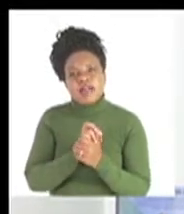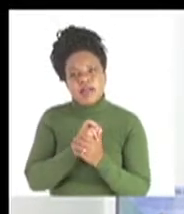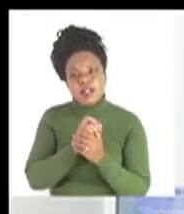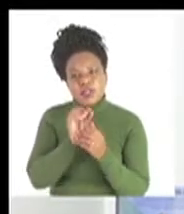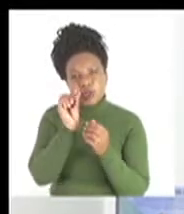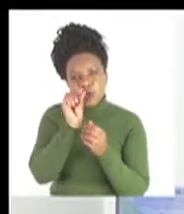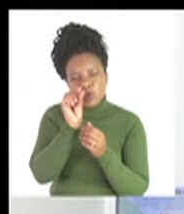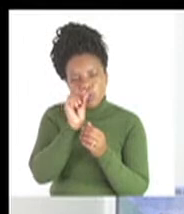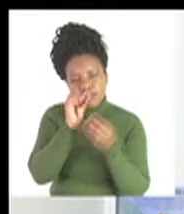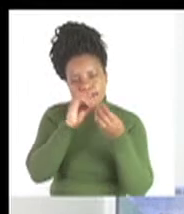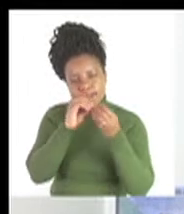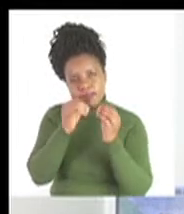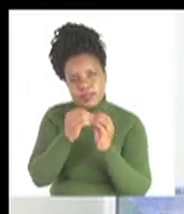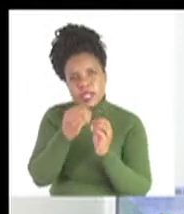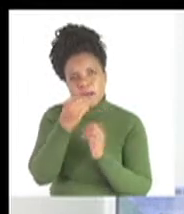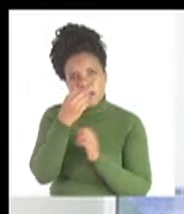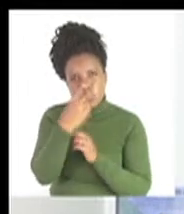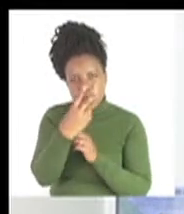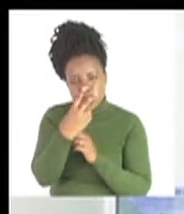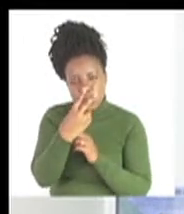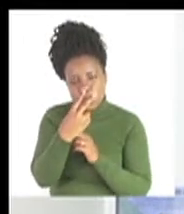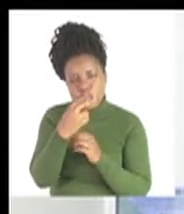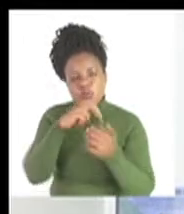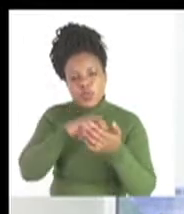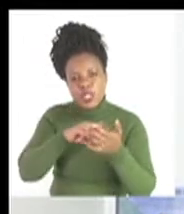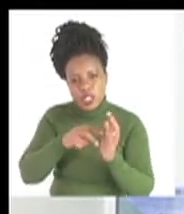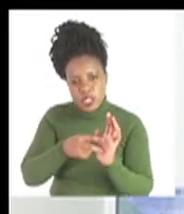say that is a square number.